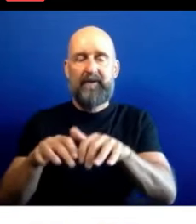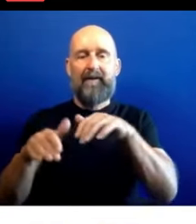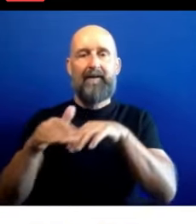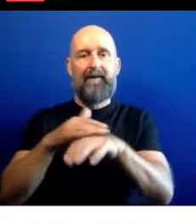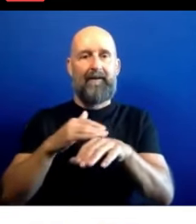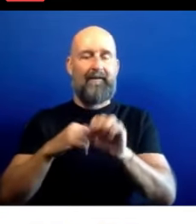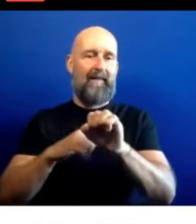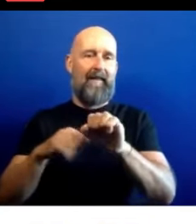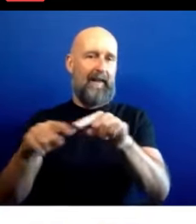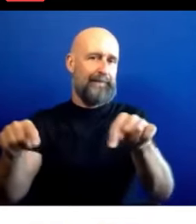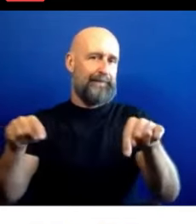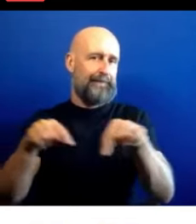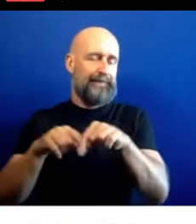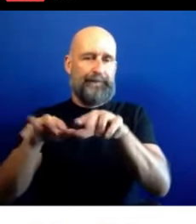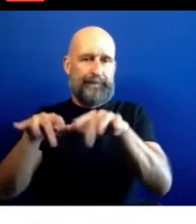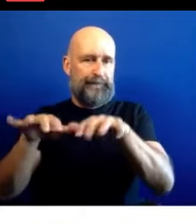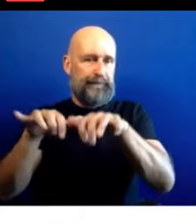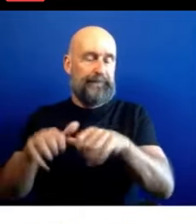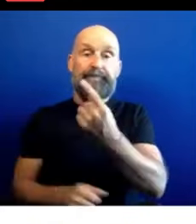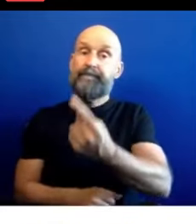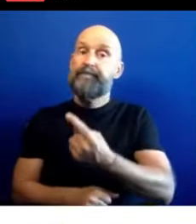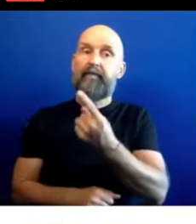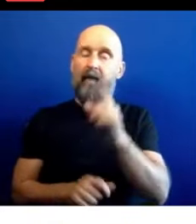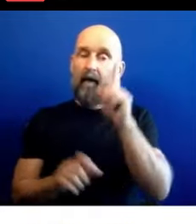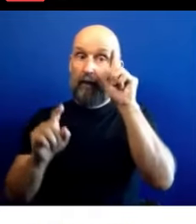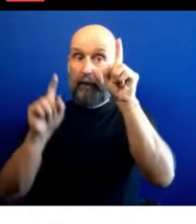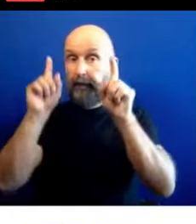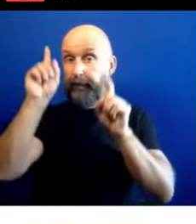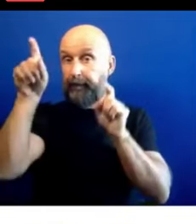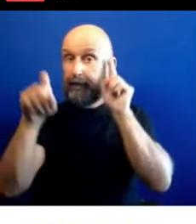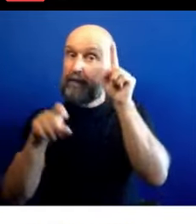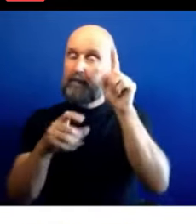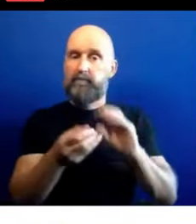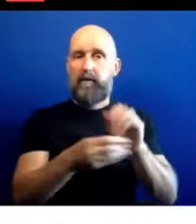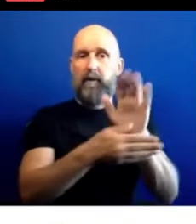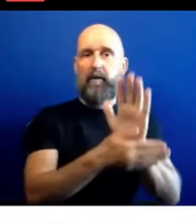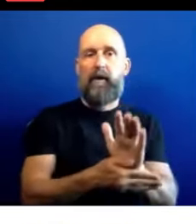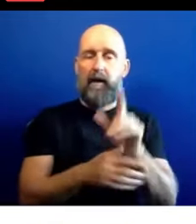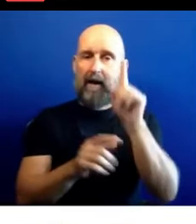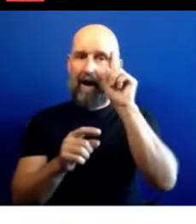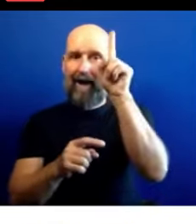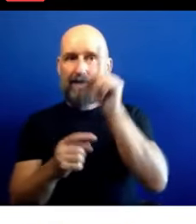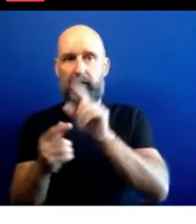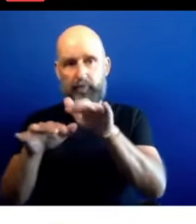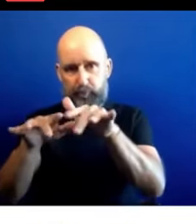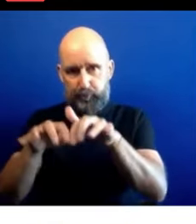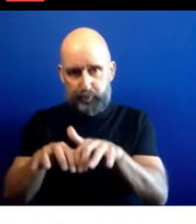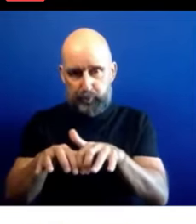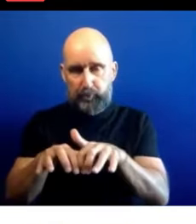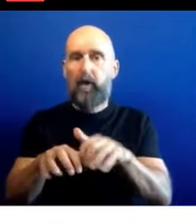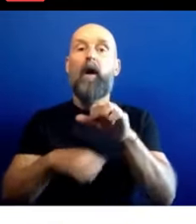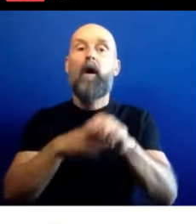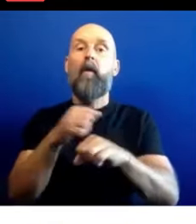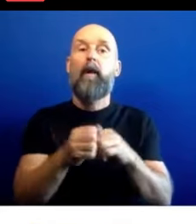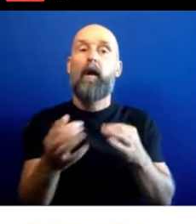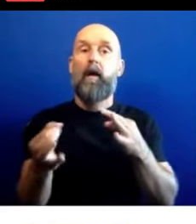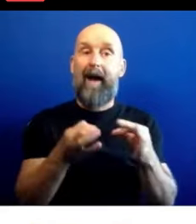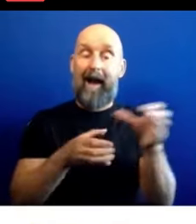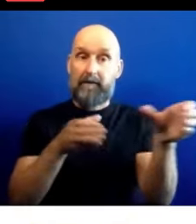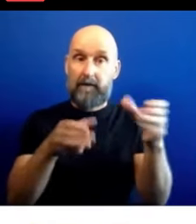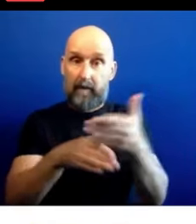or whatever, they are the ones that come up with the ideas. They write these ideas down, and soon actors are employed,